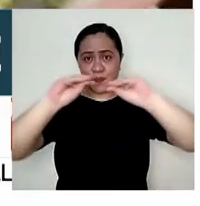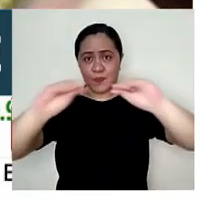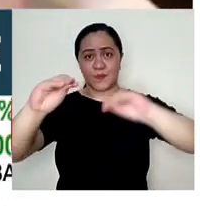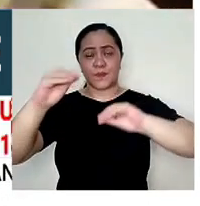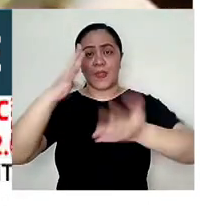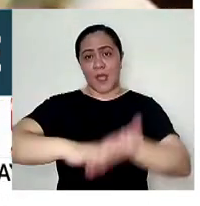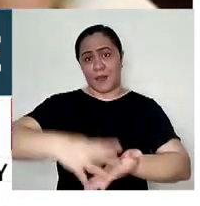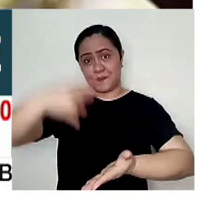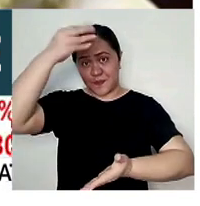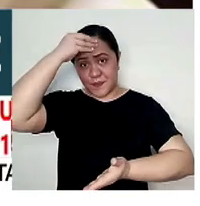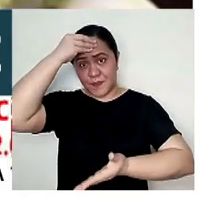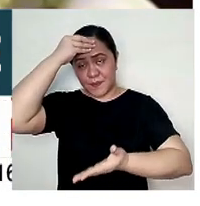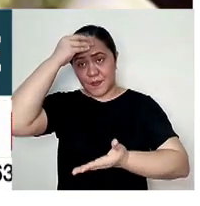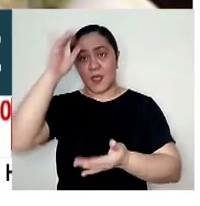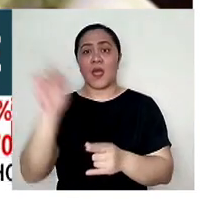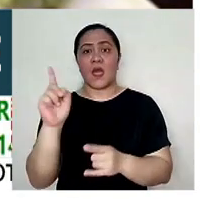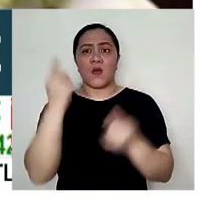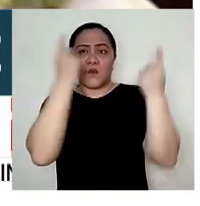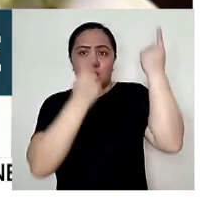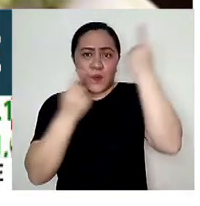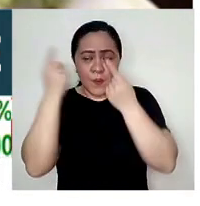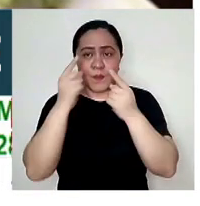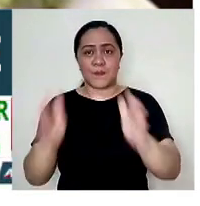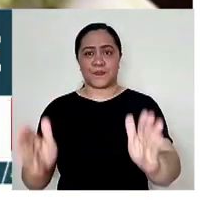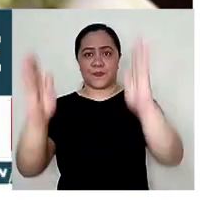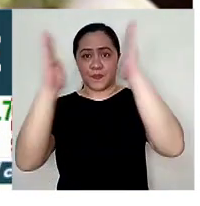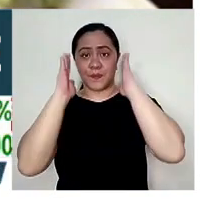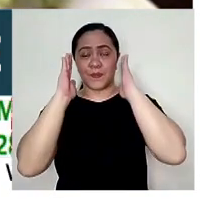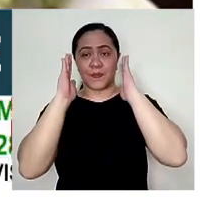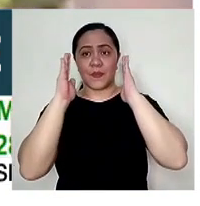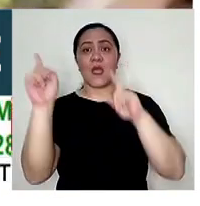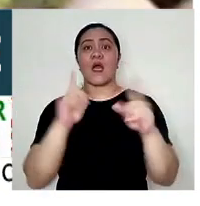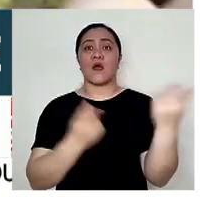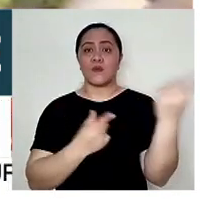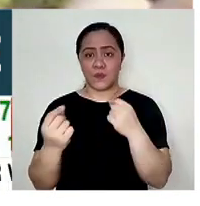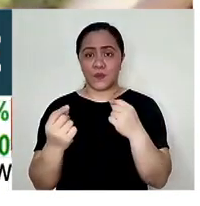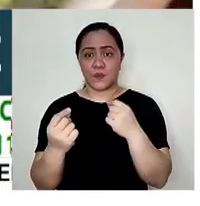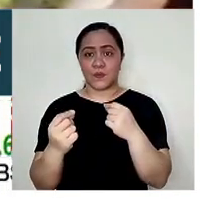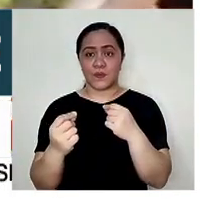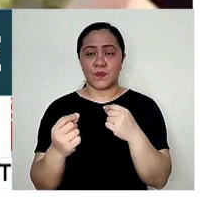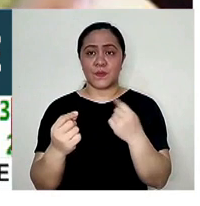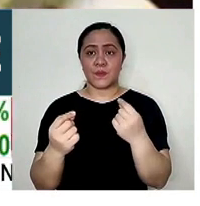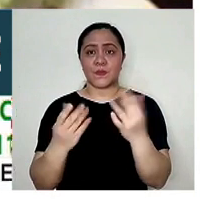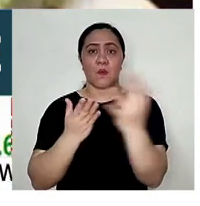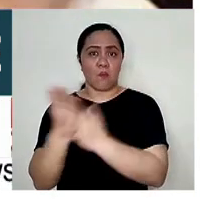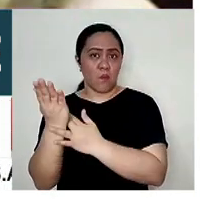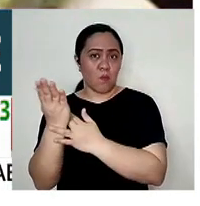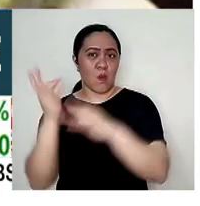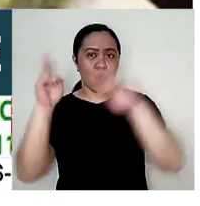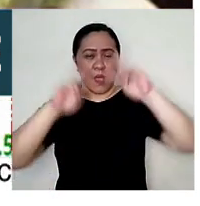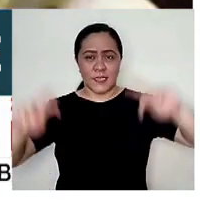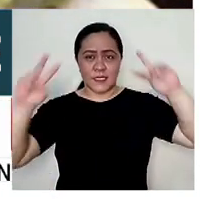come up with their concerns. You listen to them. You actually ask through research what you can